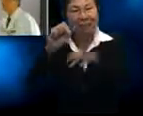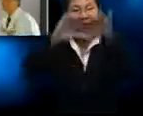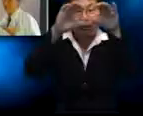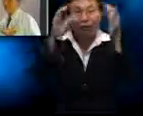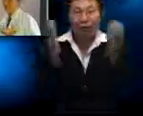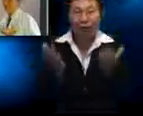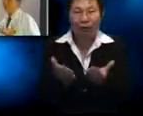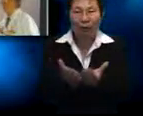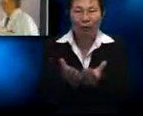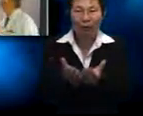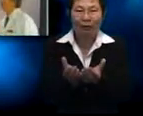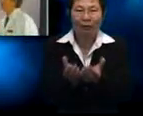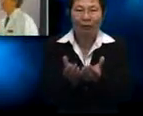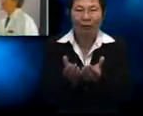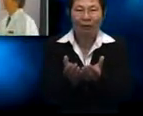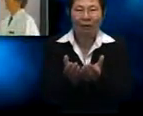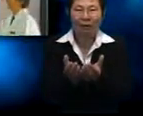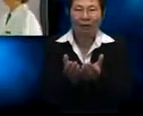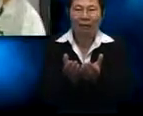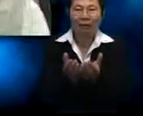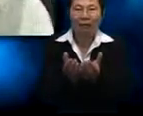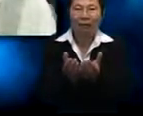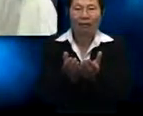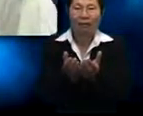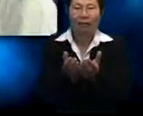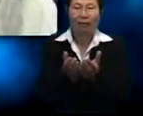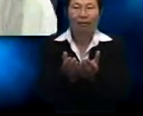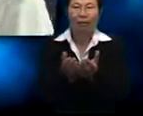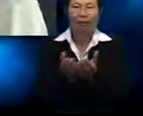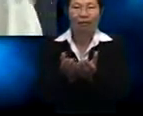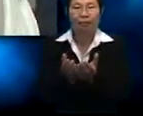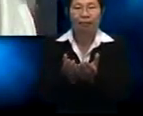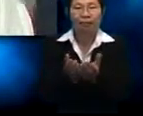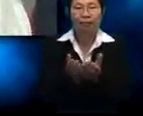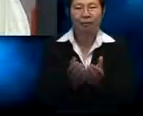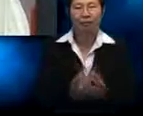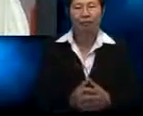be very big. There's adhesive and cohesive forces between molecules.